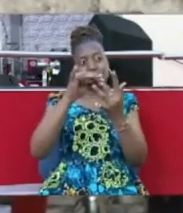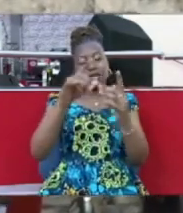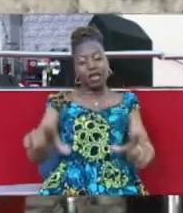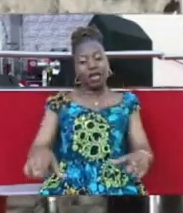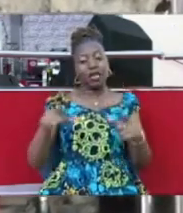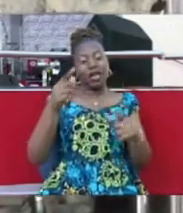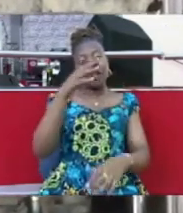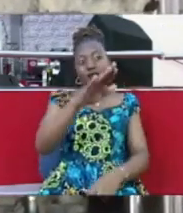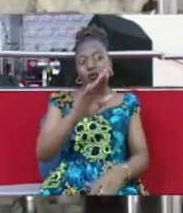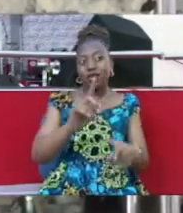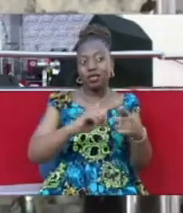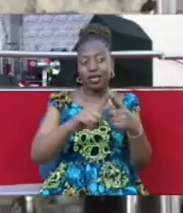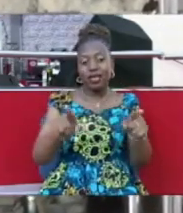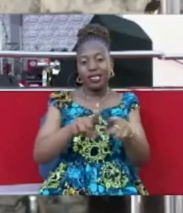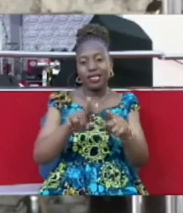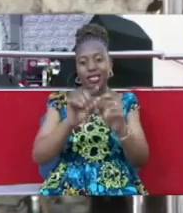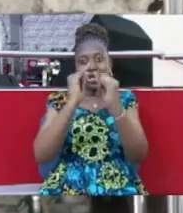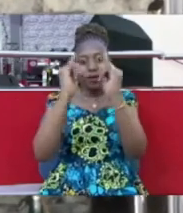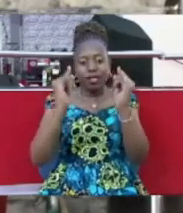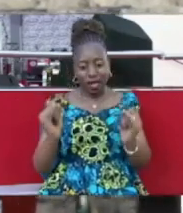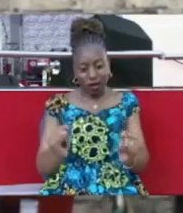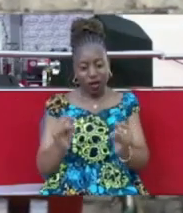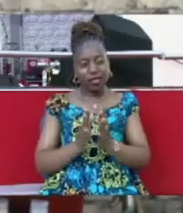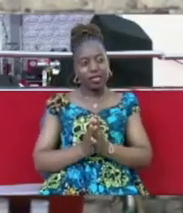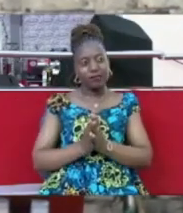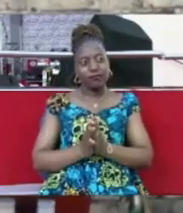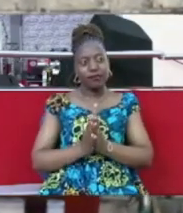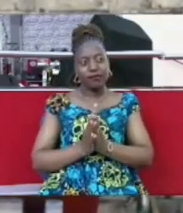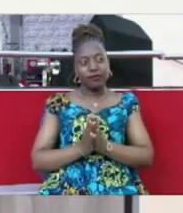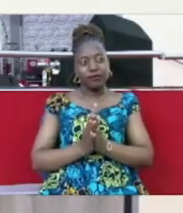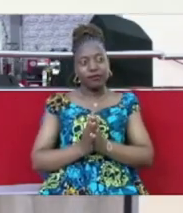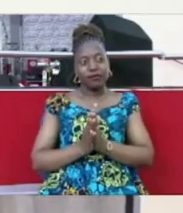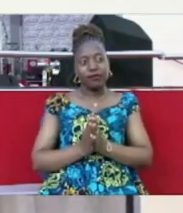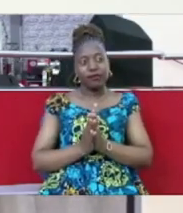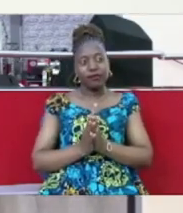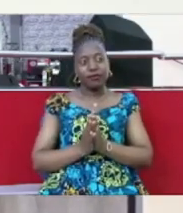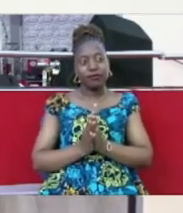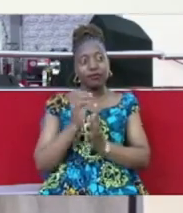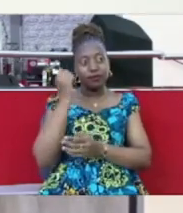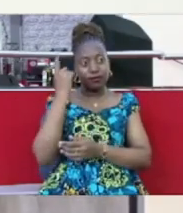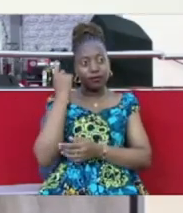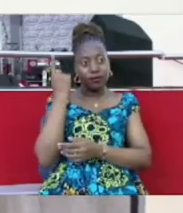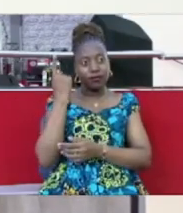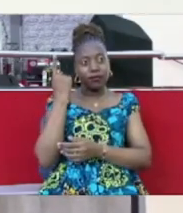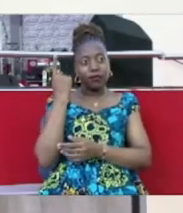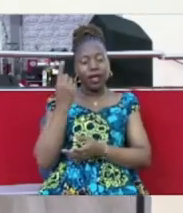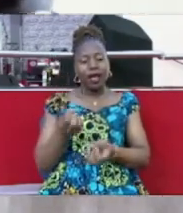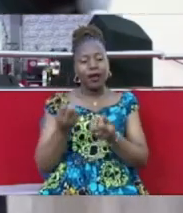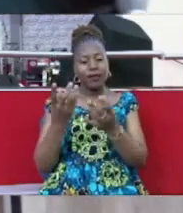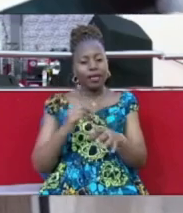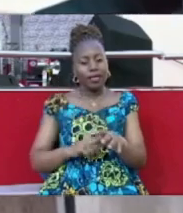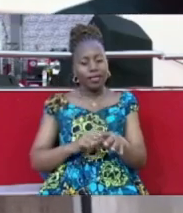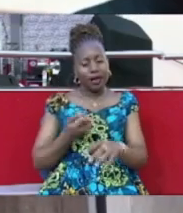called idolatry. Kama kuna kitu ambacho umekipatia sehemu ya kwanza maisha yako, hiyo ni kufanya kama miungu tu. And many times